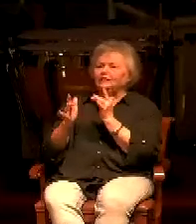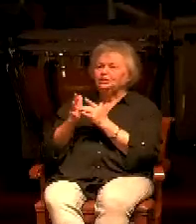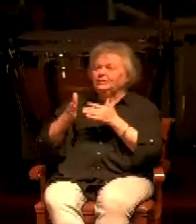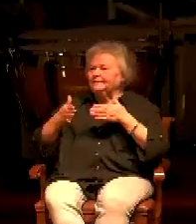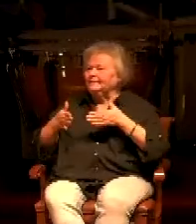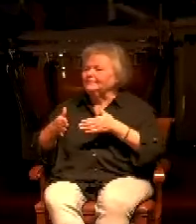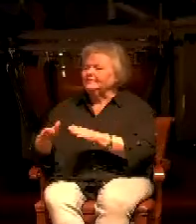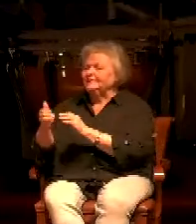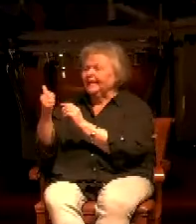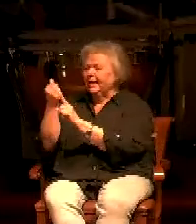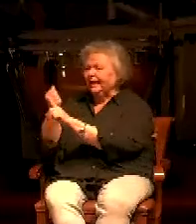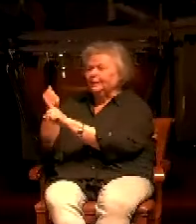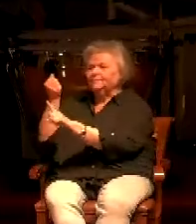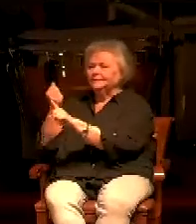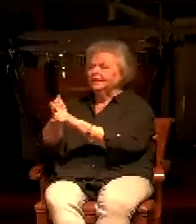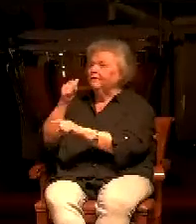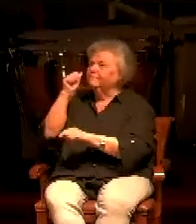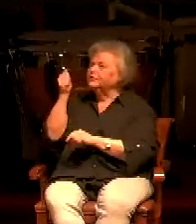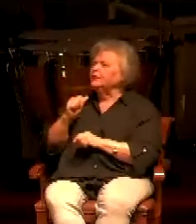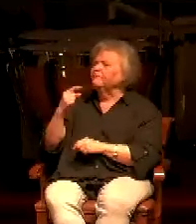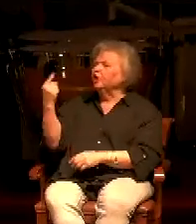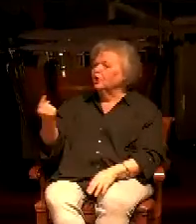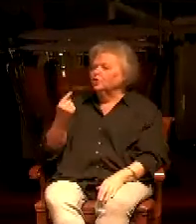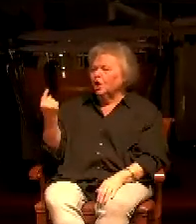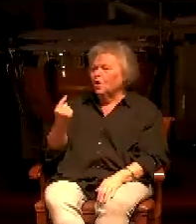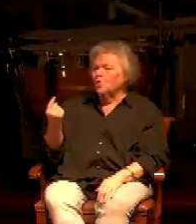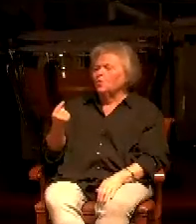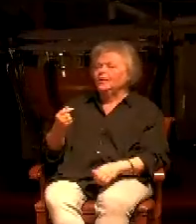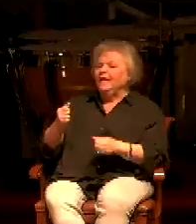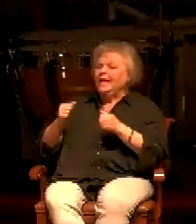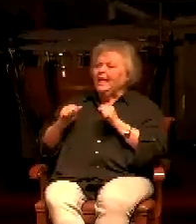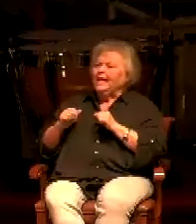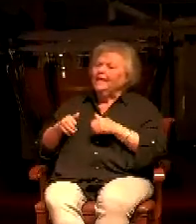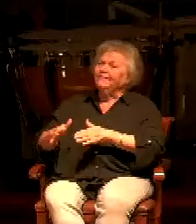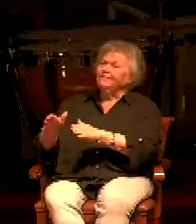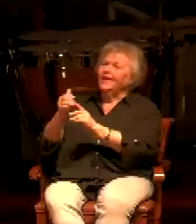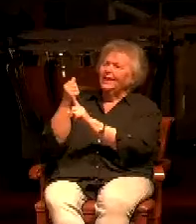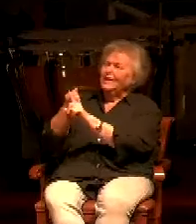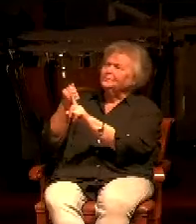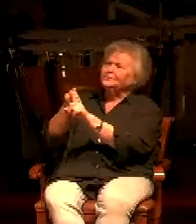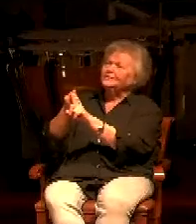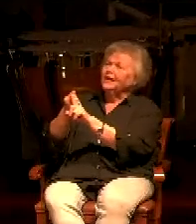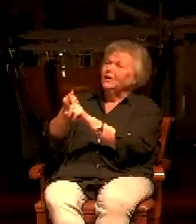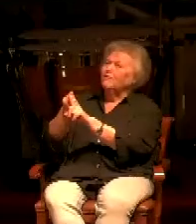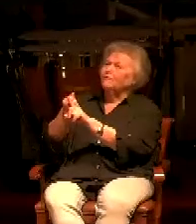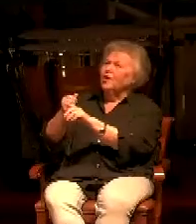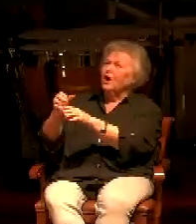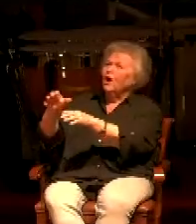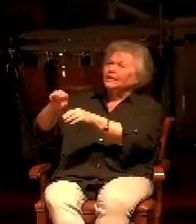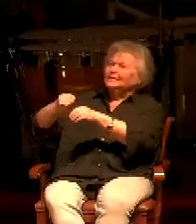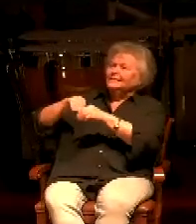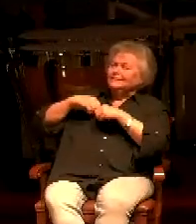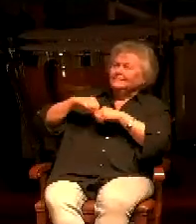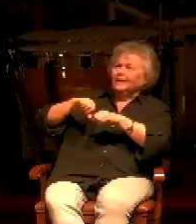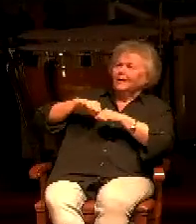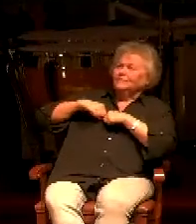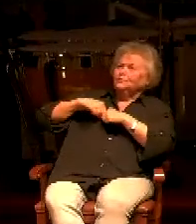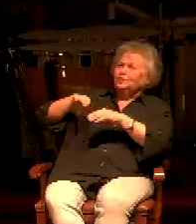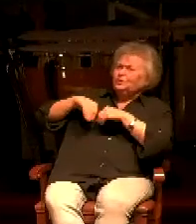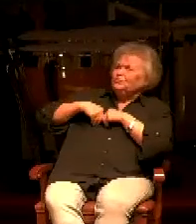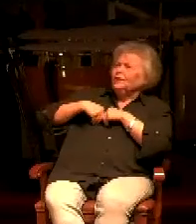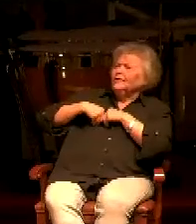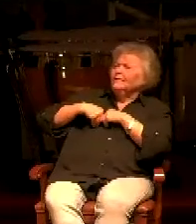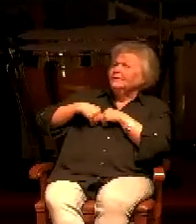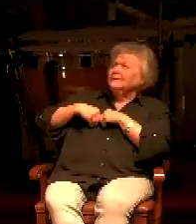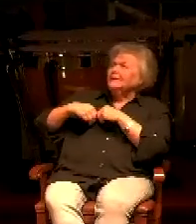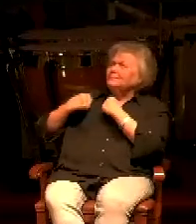suffer alone, to be mocked alone. He allowed himself to restrain the power of heaven and the angels and the legions in order to be judged